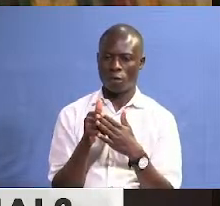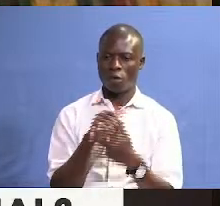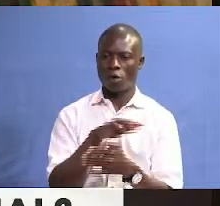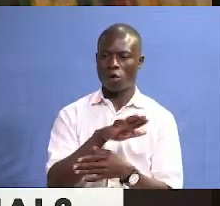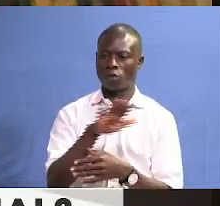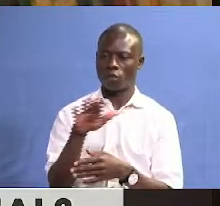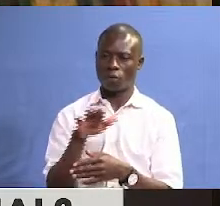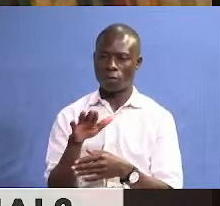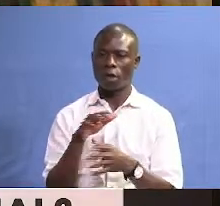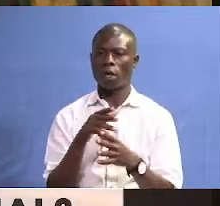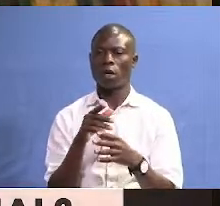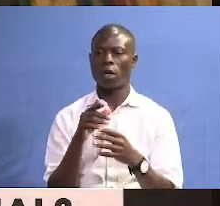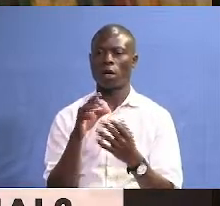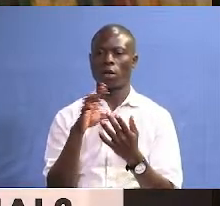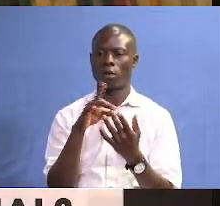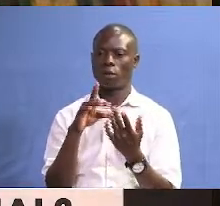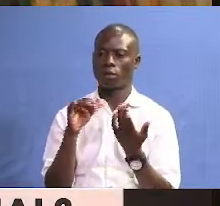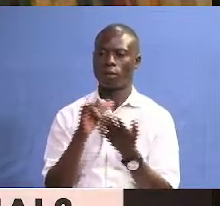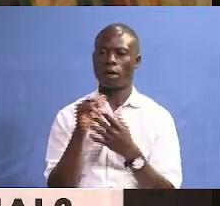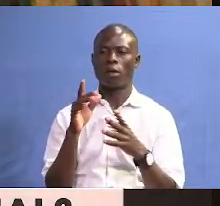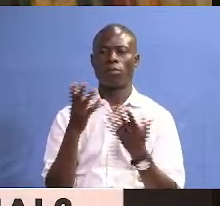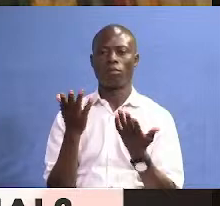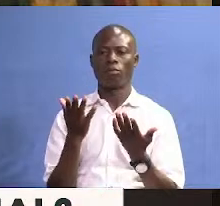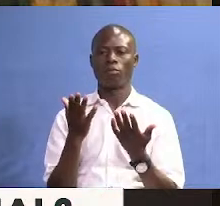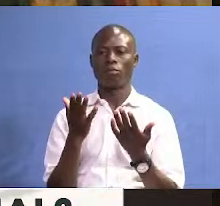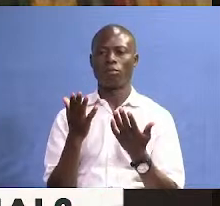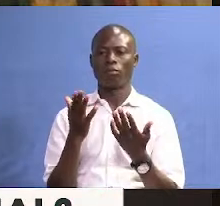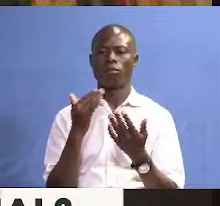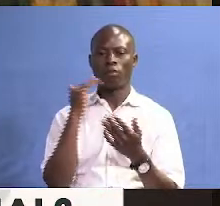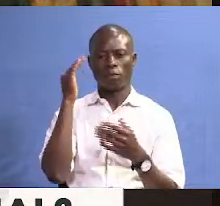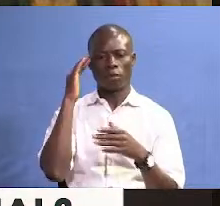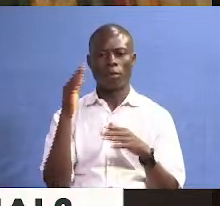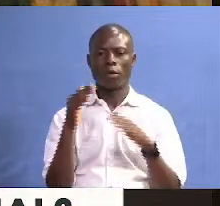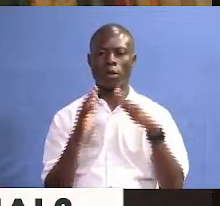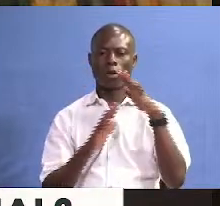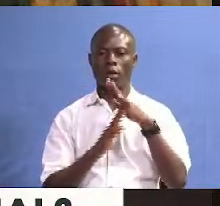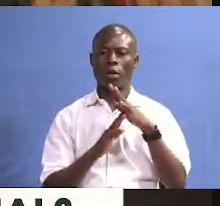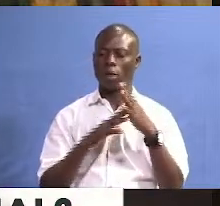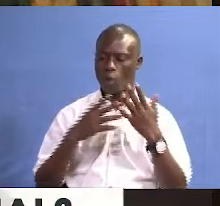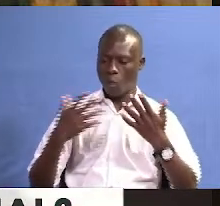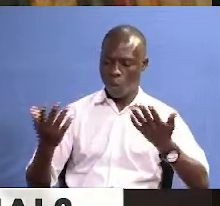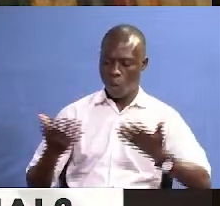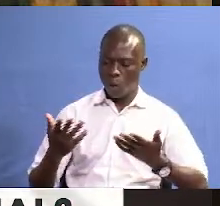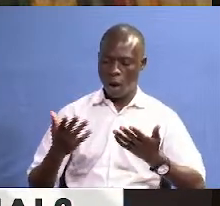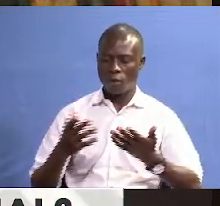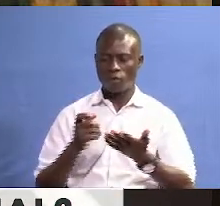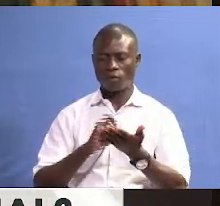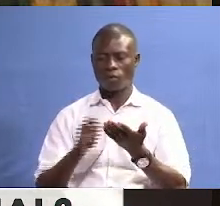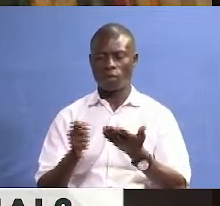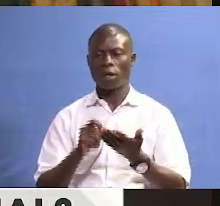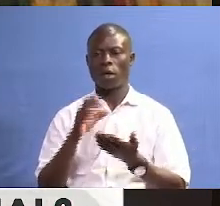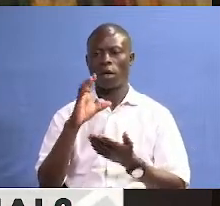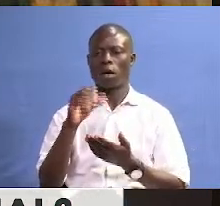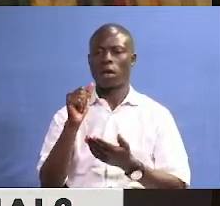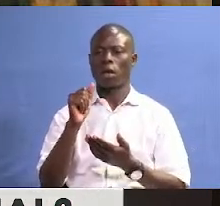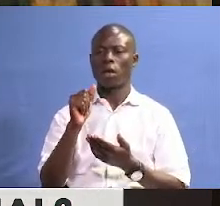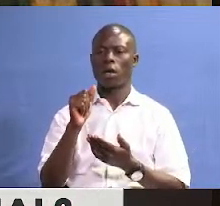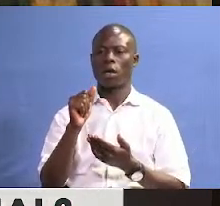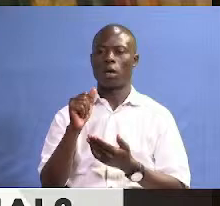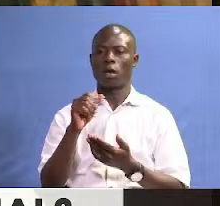positions where it is for the head of state to determine whether he wants a specific cabinet secretary to